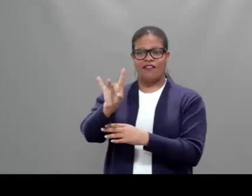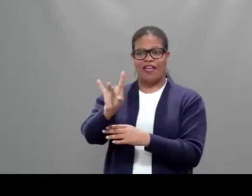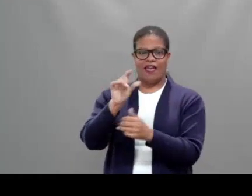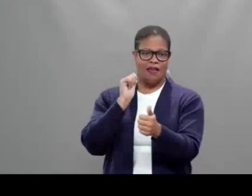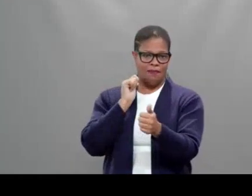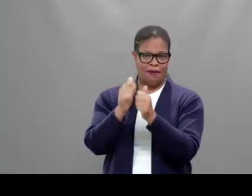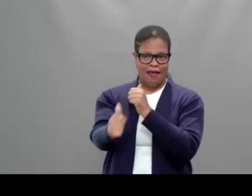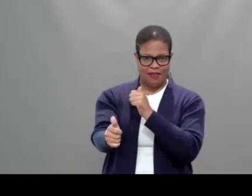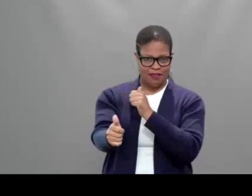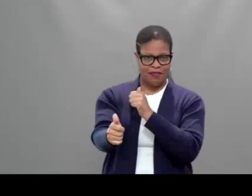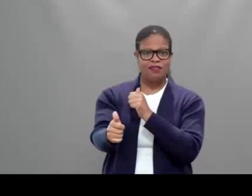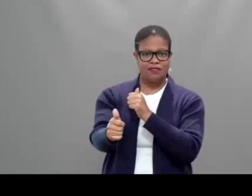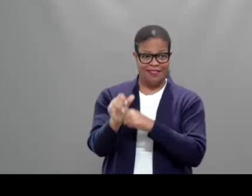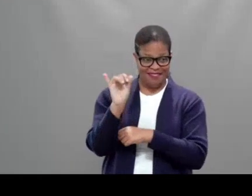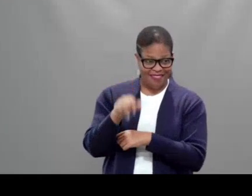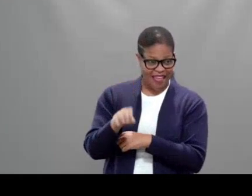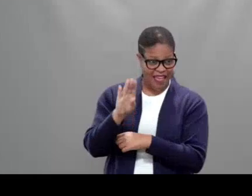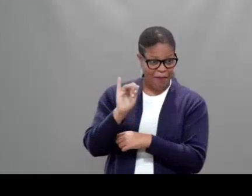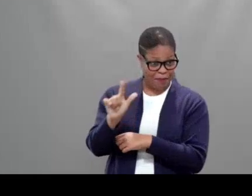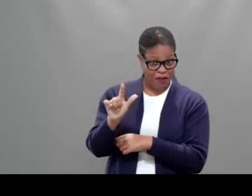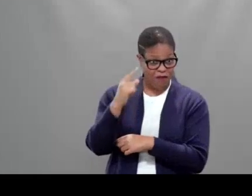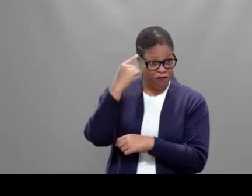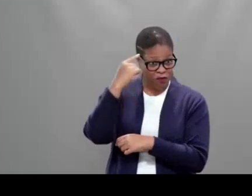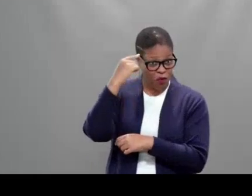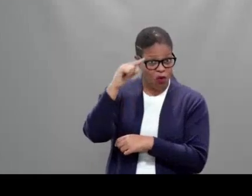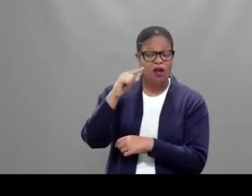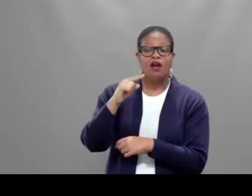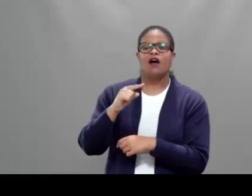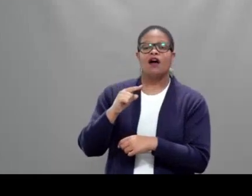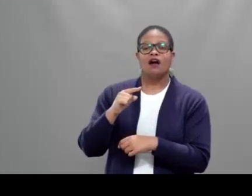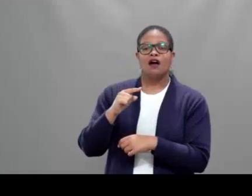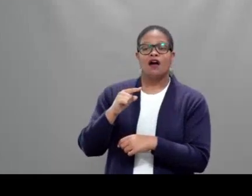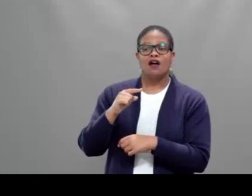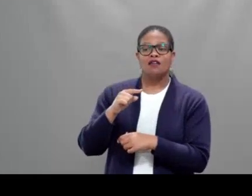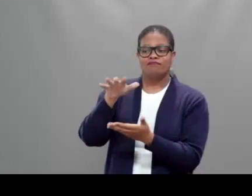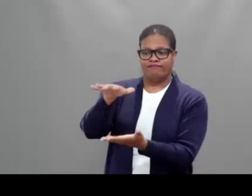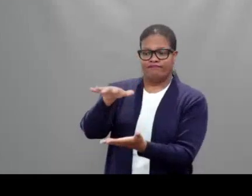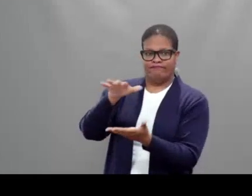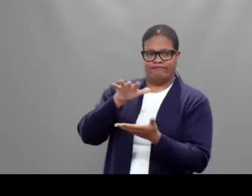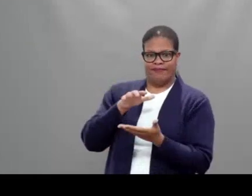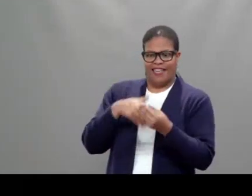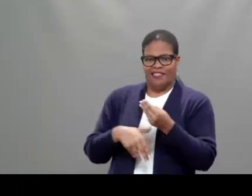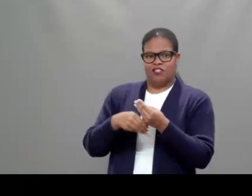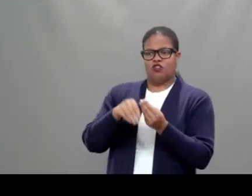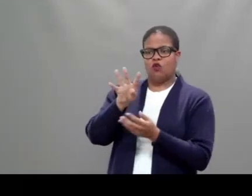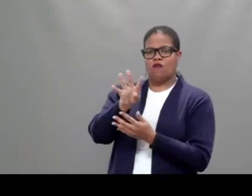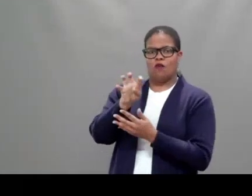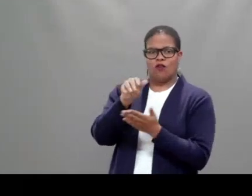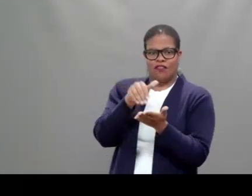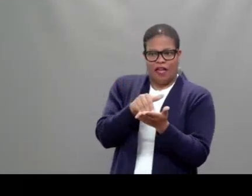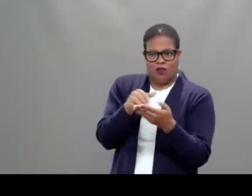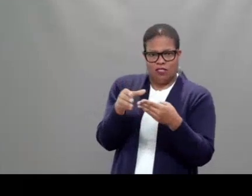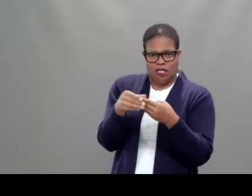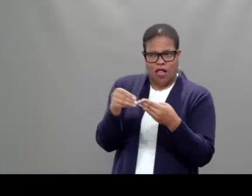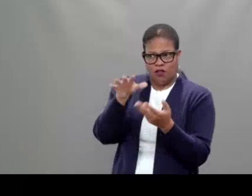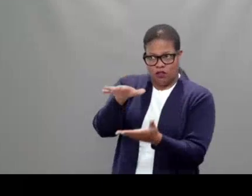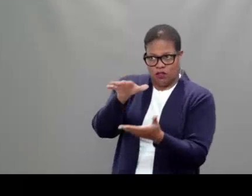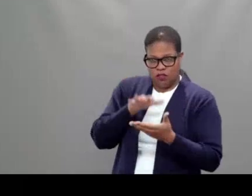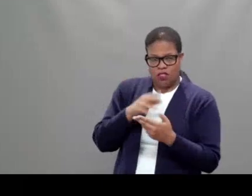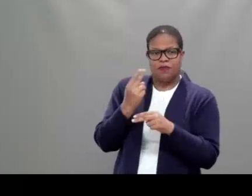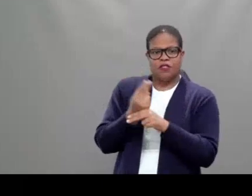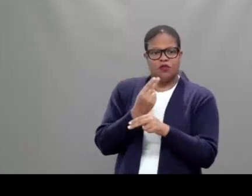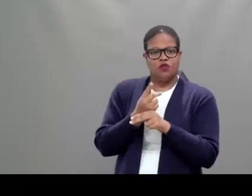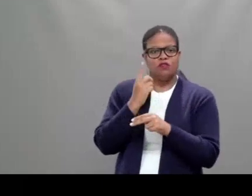passed, and that bill basically gives us an additional $400,000 to be used for some